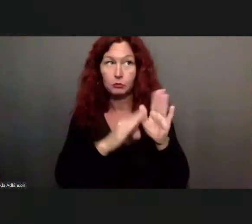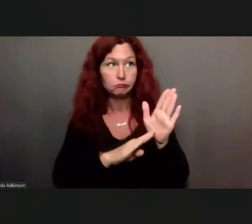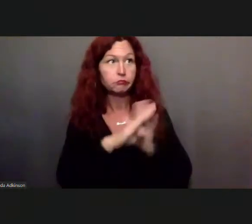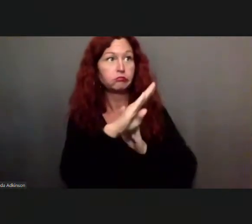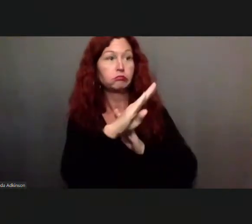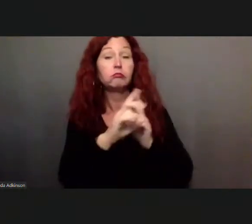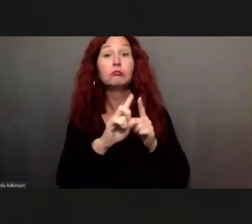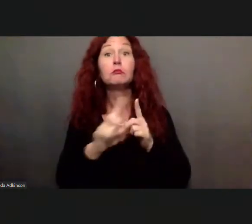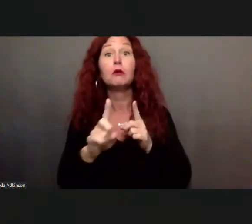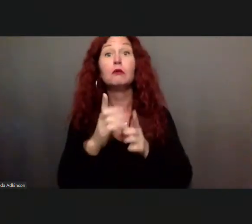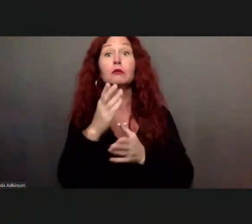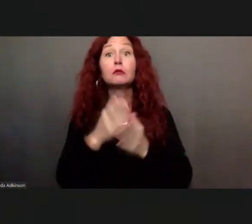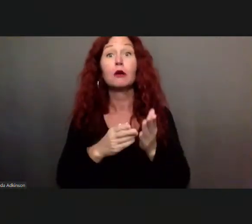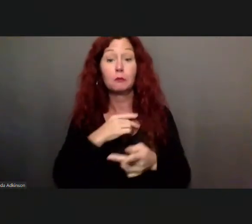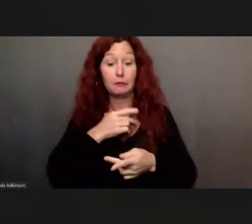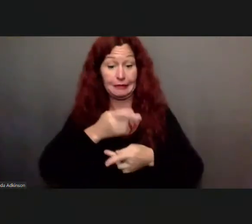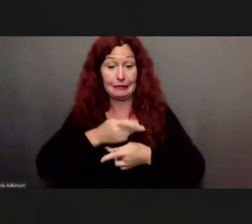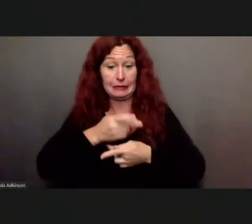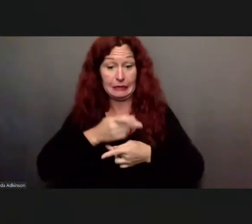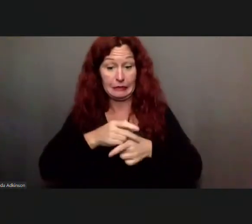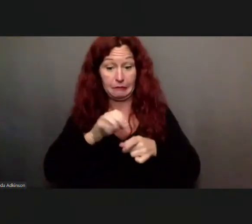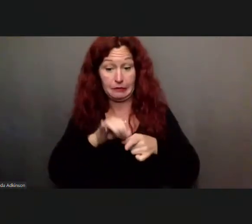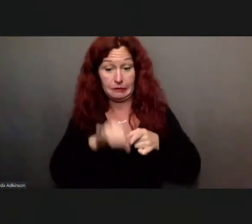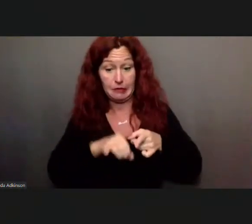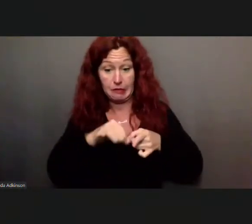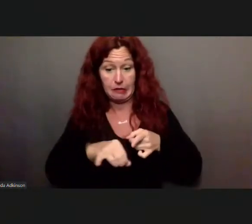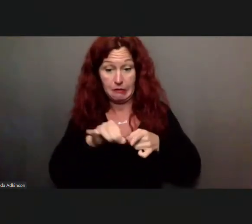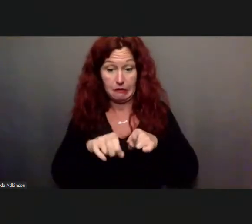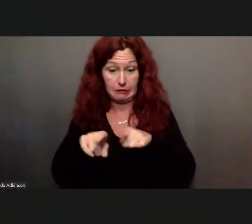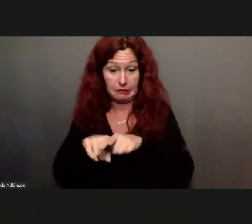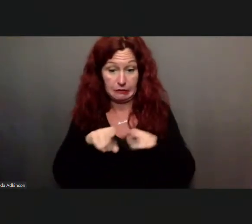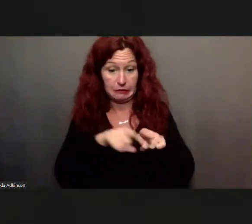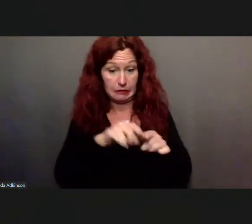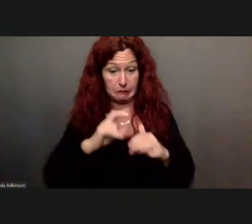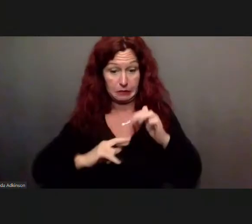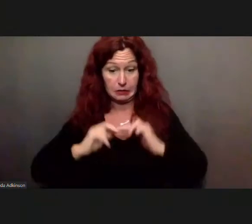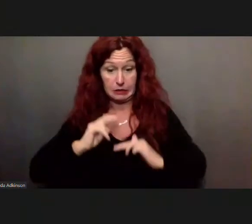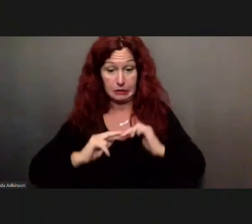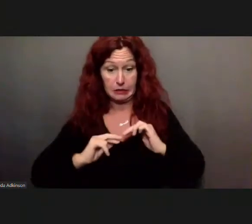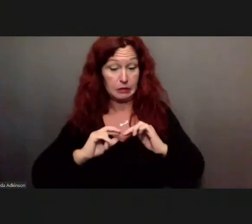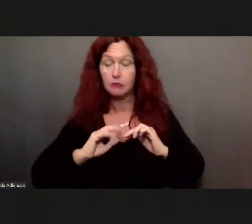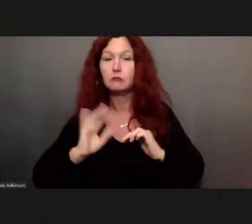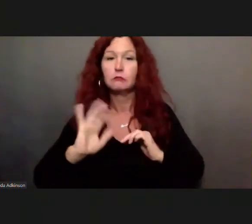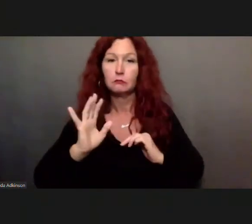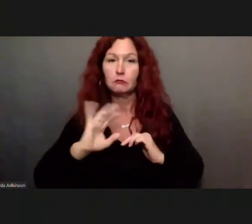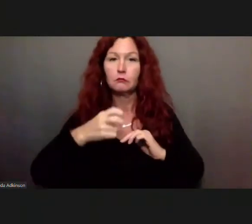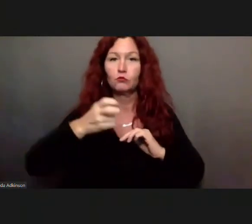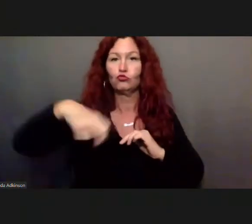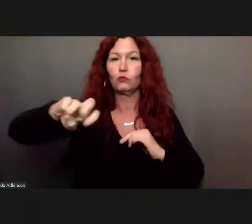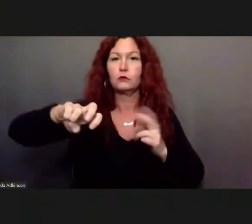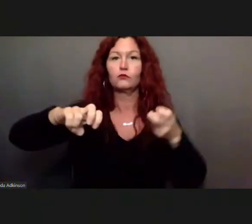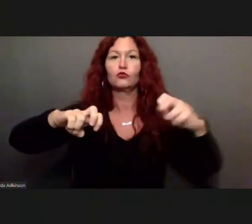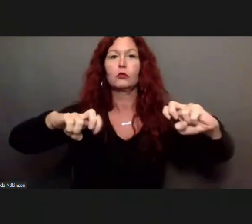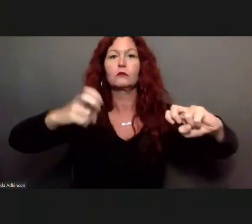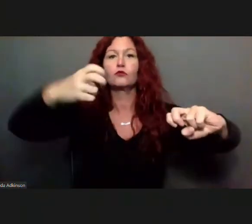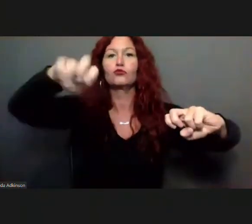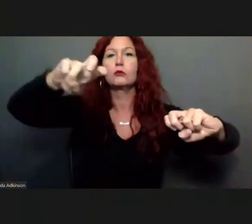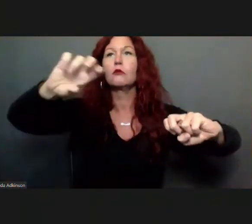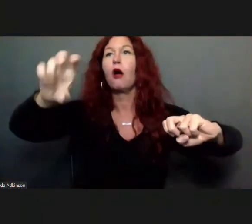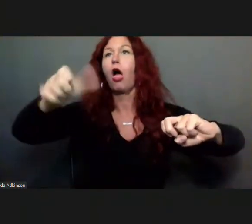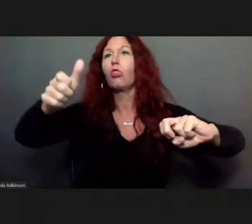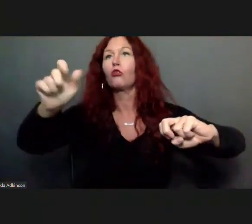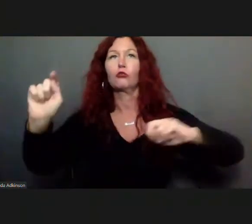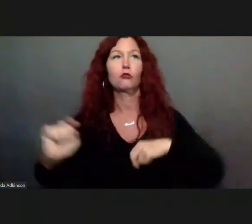instance, transferred some of its COVID patients from its Homestead facility earlier this week to other Baptist hospitals. And that's not